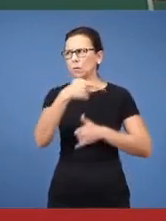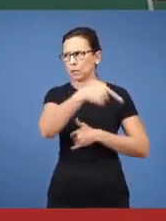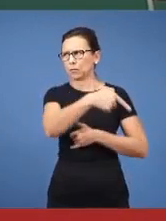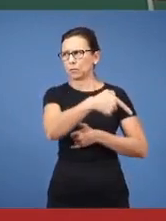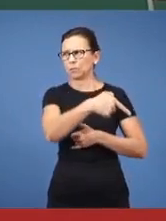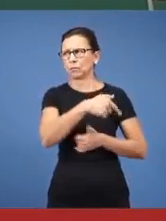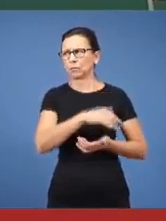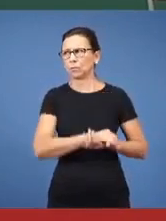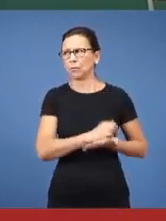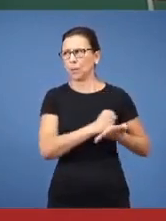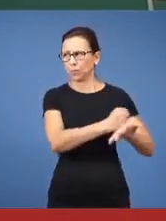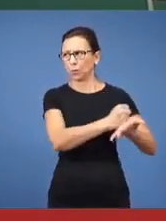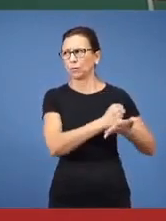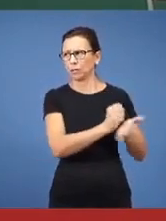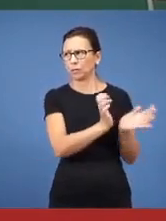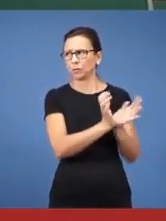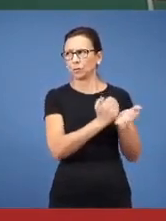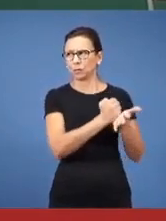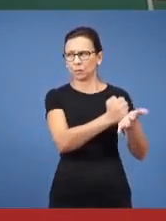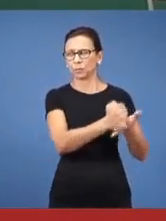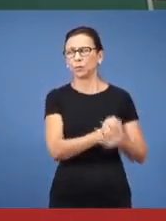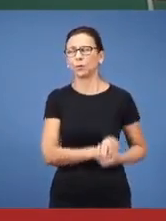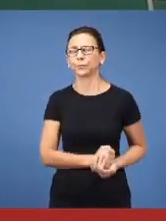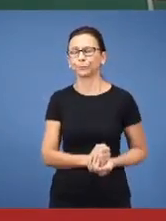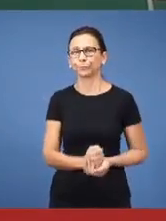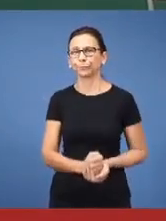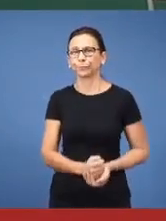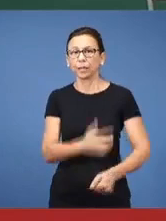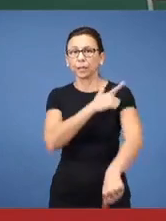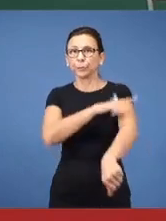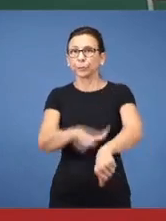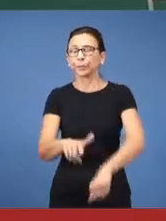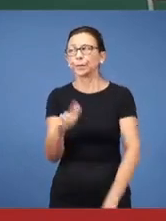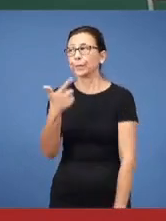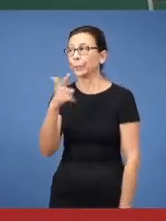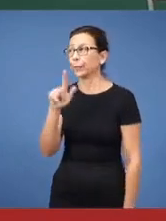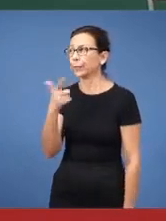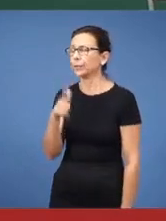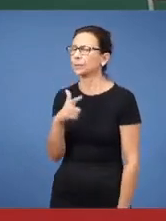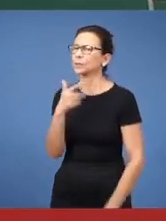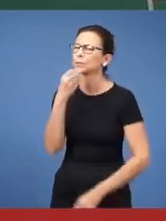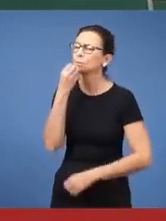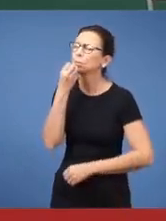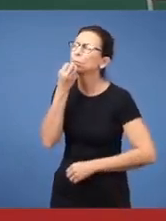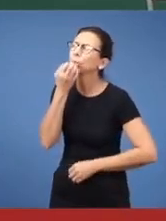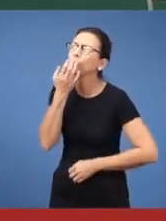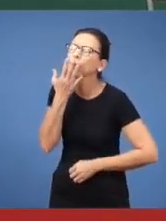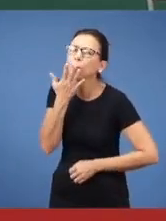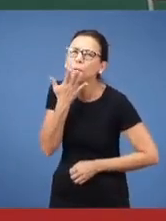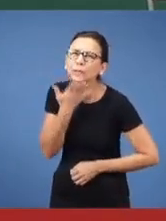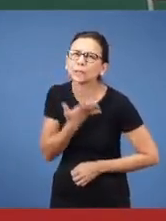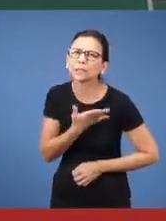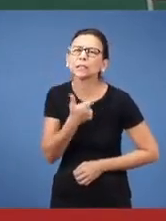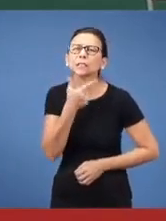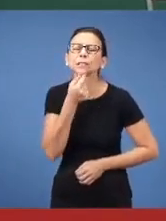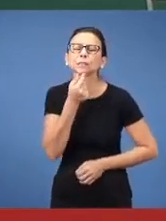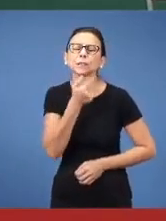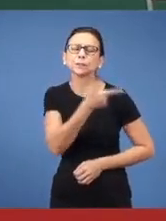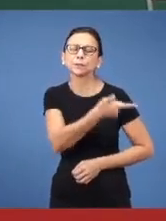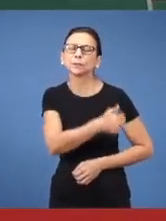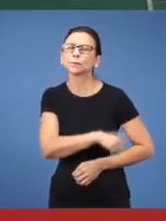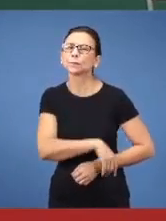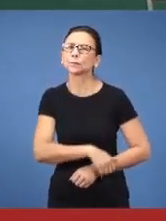I always play with the people with the computers. They are not polite, but they are very good kids.